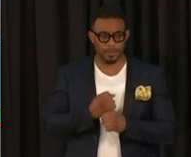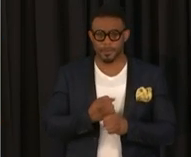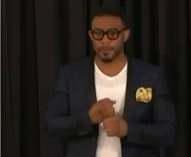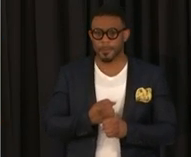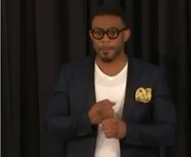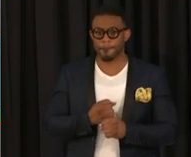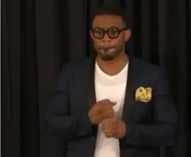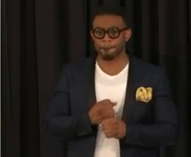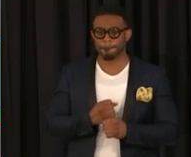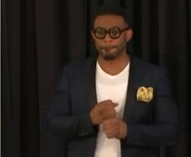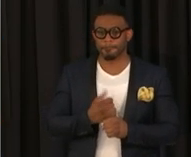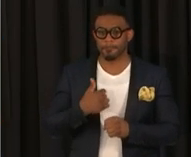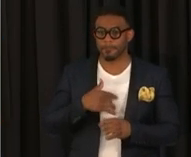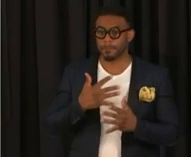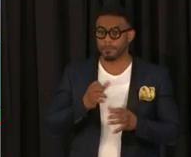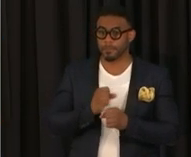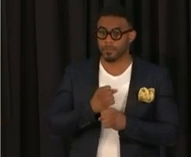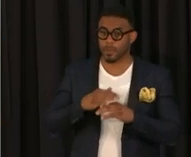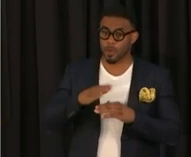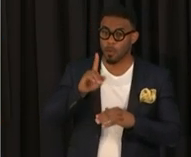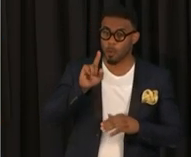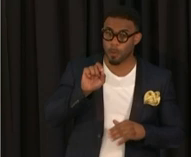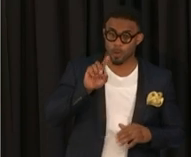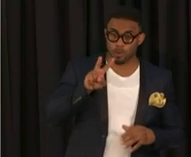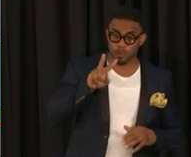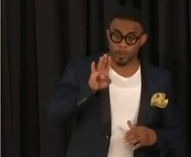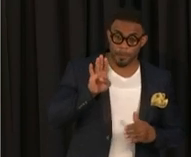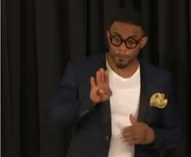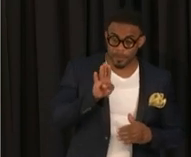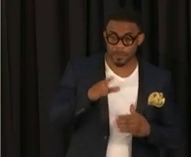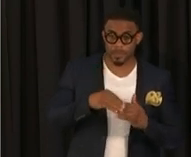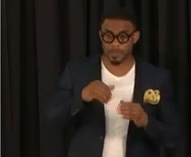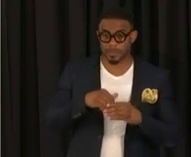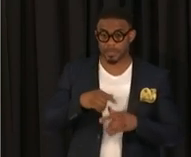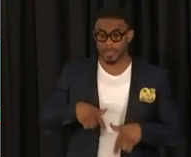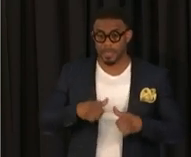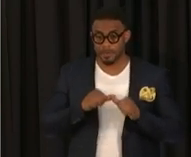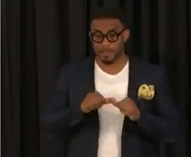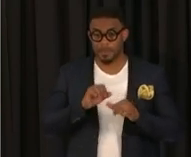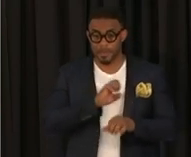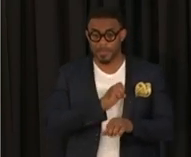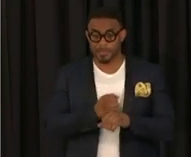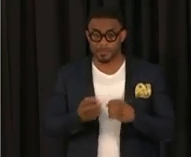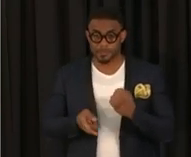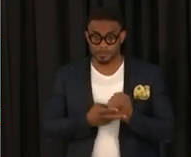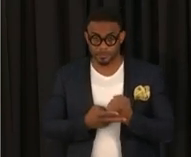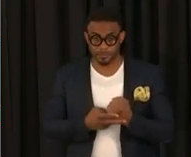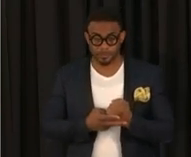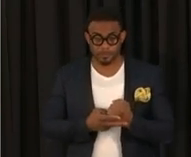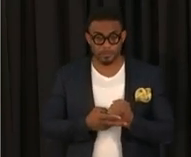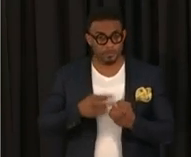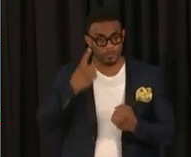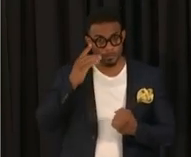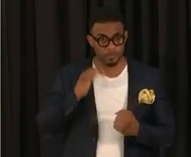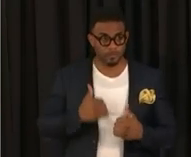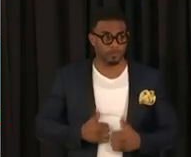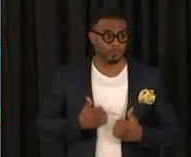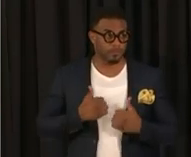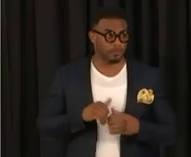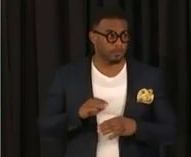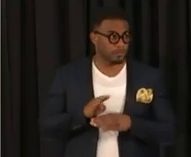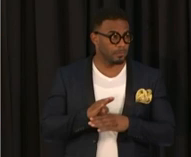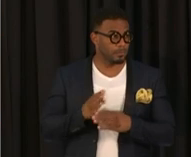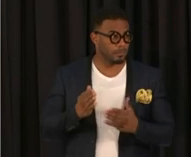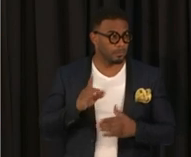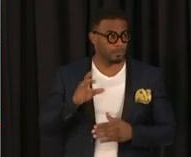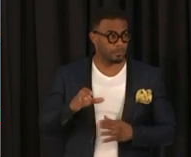years. We've created over $1.2 billion in lifetime energy savings for our residents